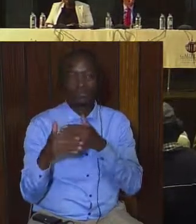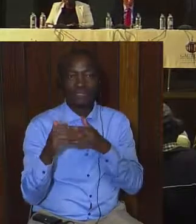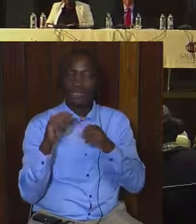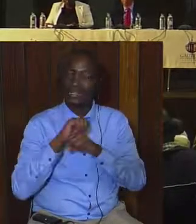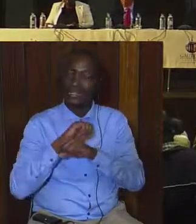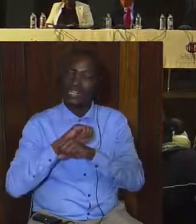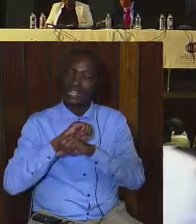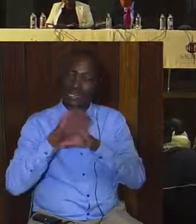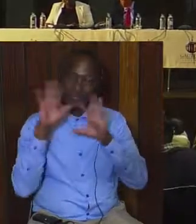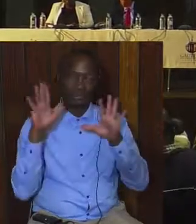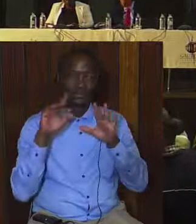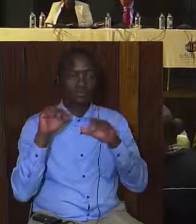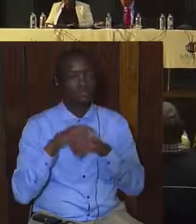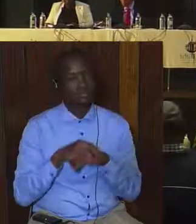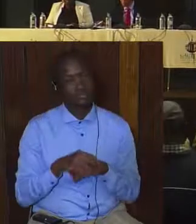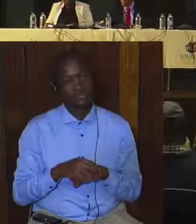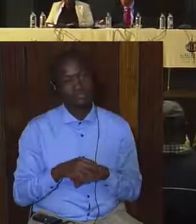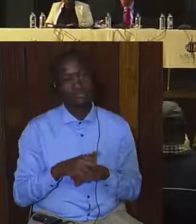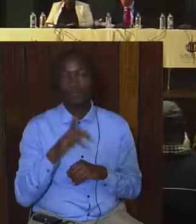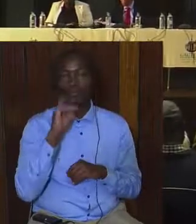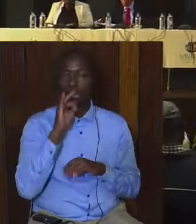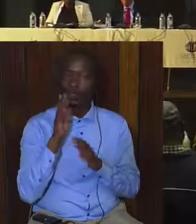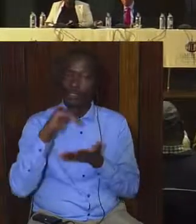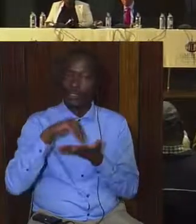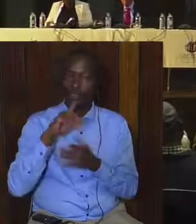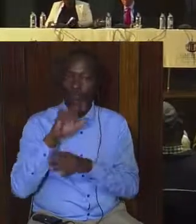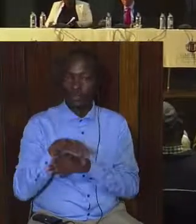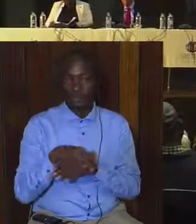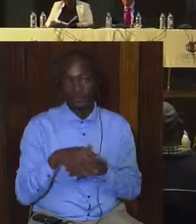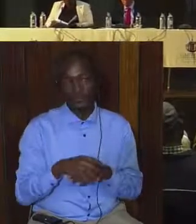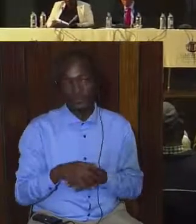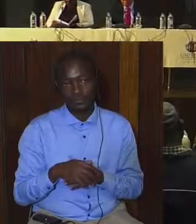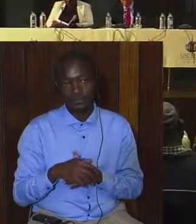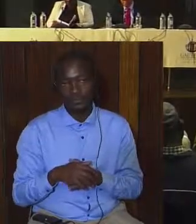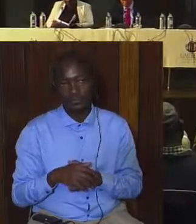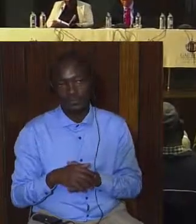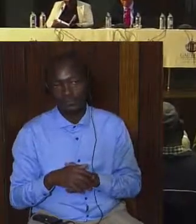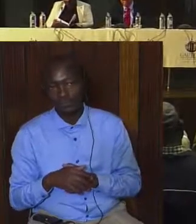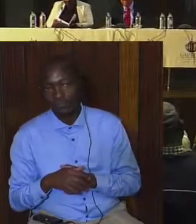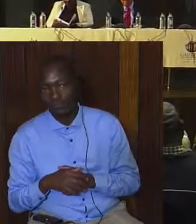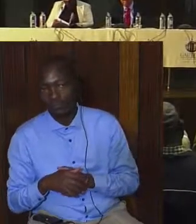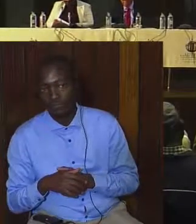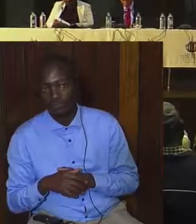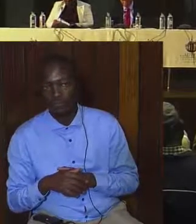it in that way when we get to that. So,